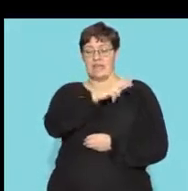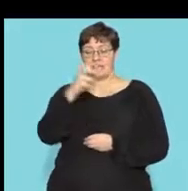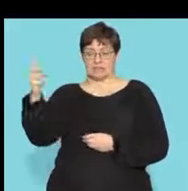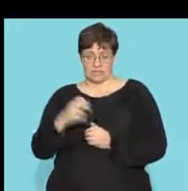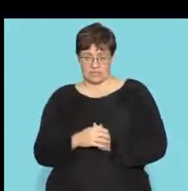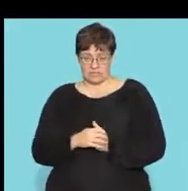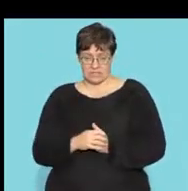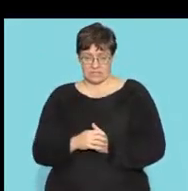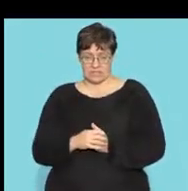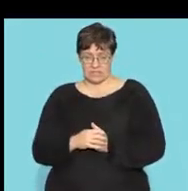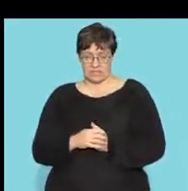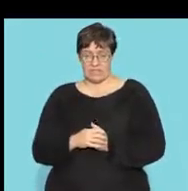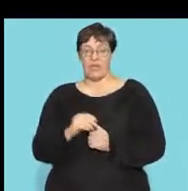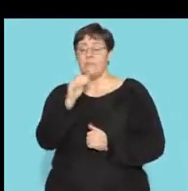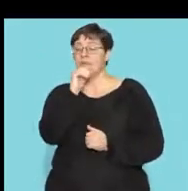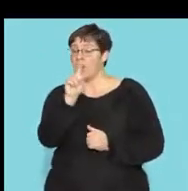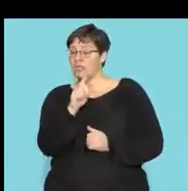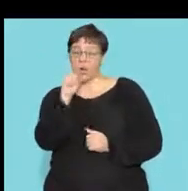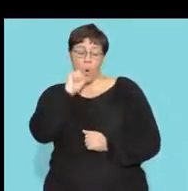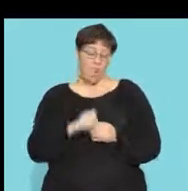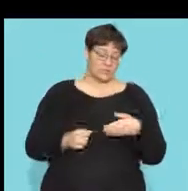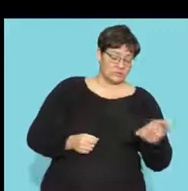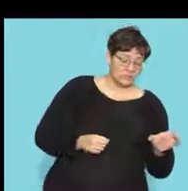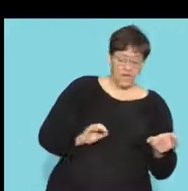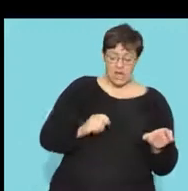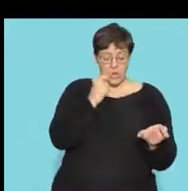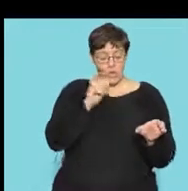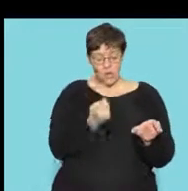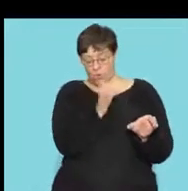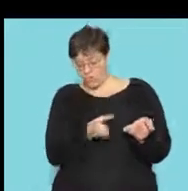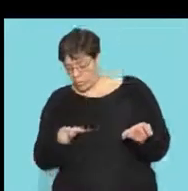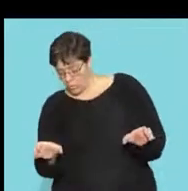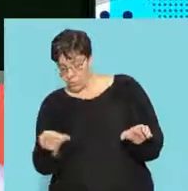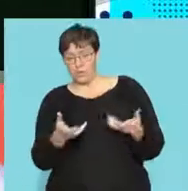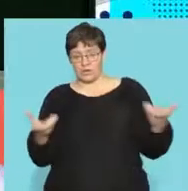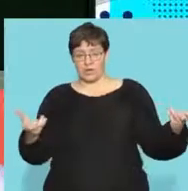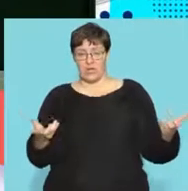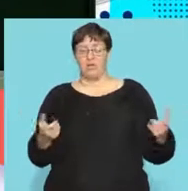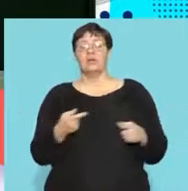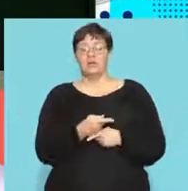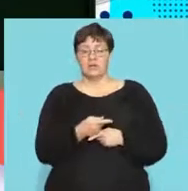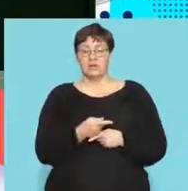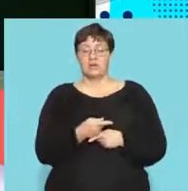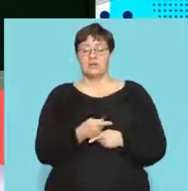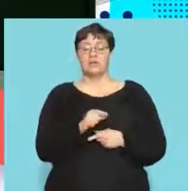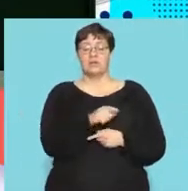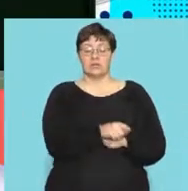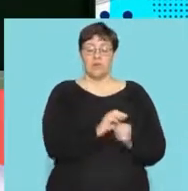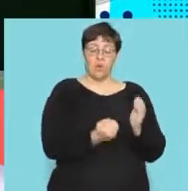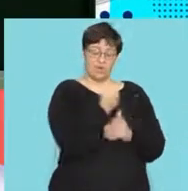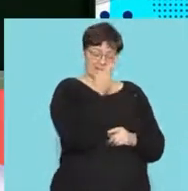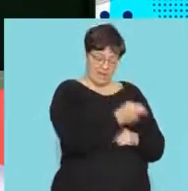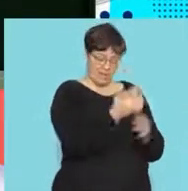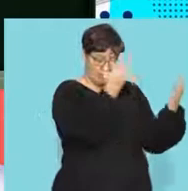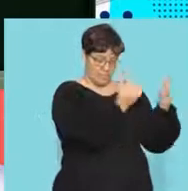here. Separate the old from the new. Find your initial fixed deposit, work it out for the year. Then work out your